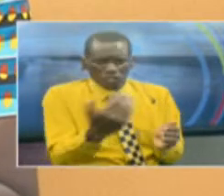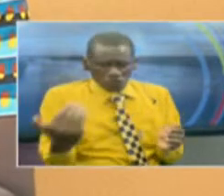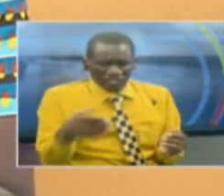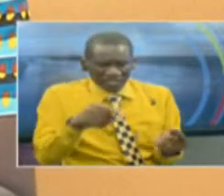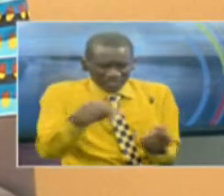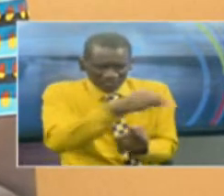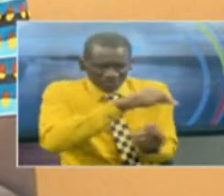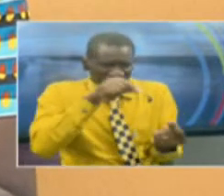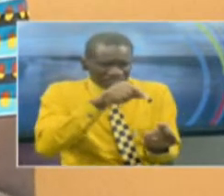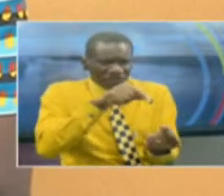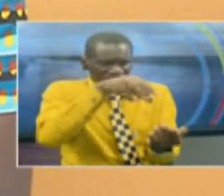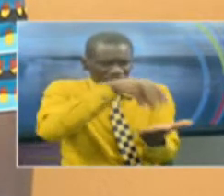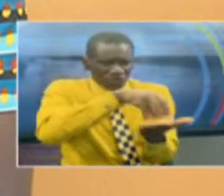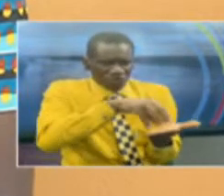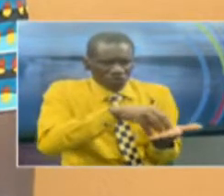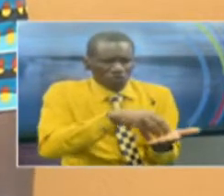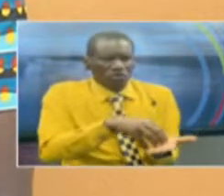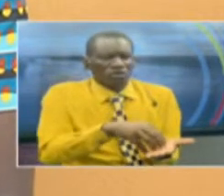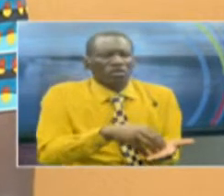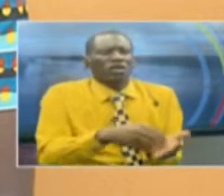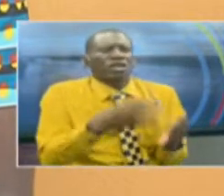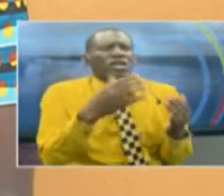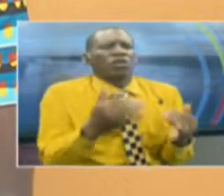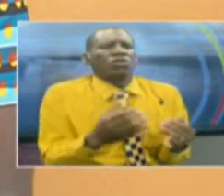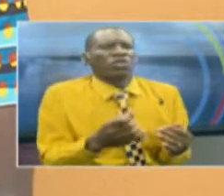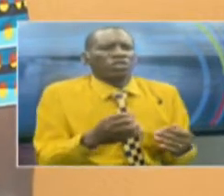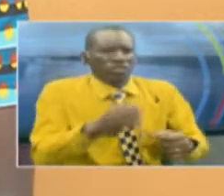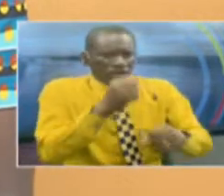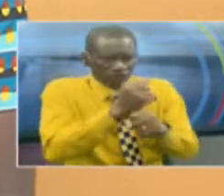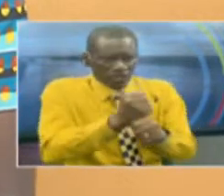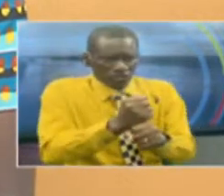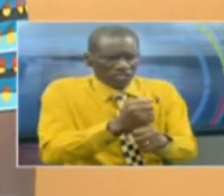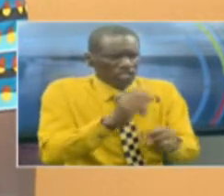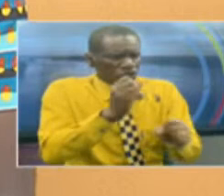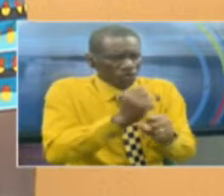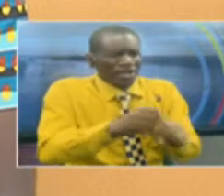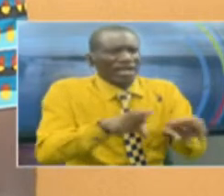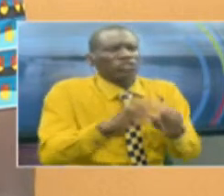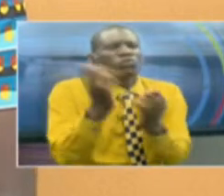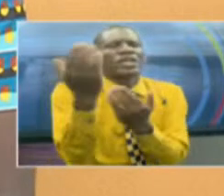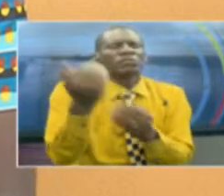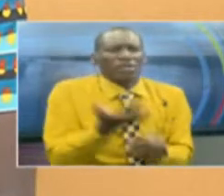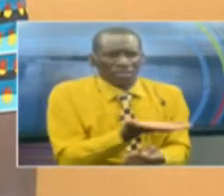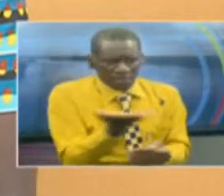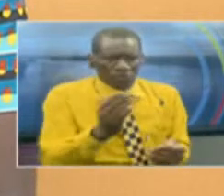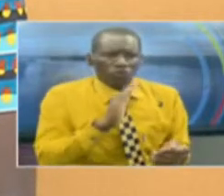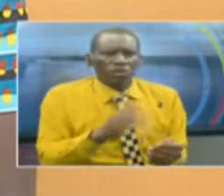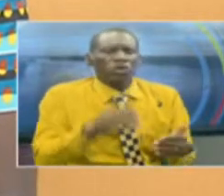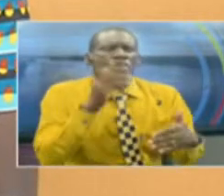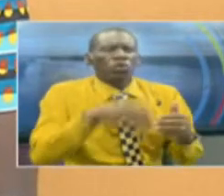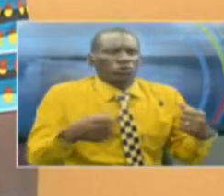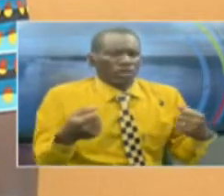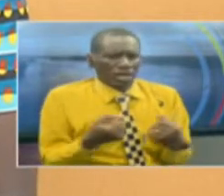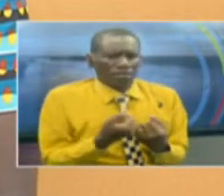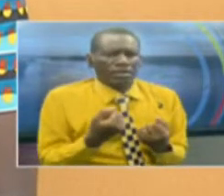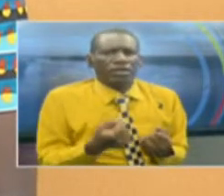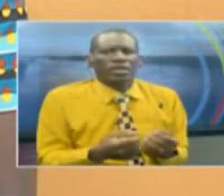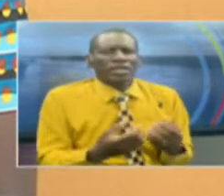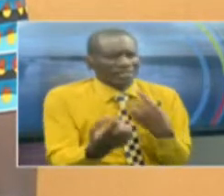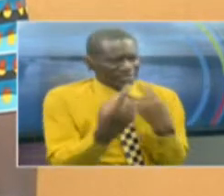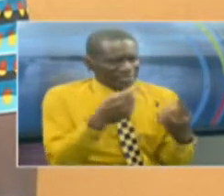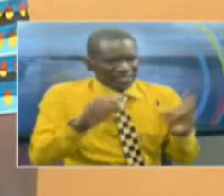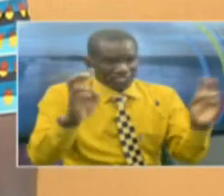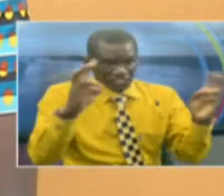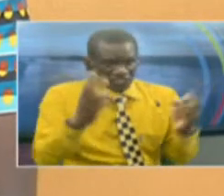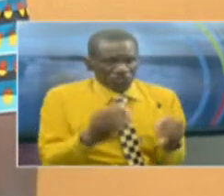particular setup, so the child was not as functional as we expect them to be? What is going to happen? Discussing these